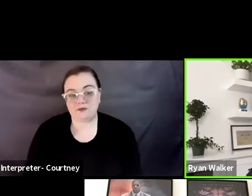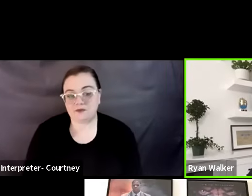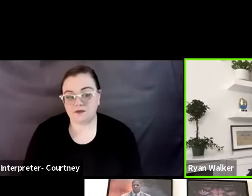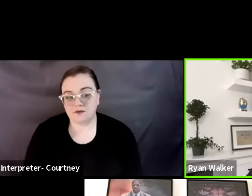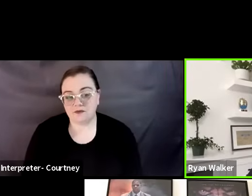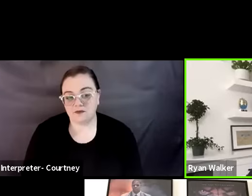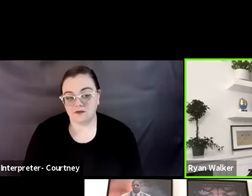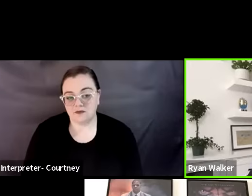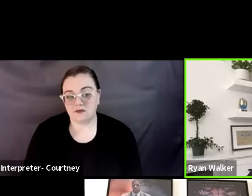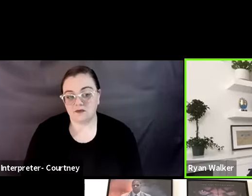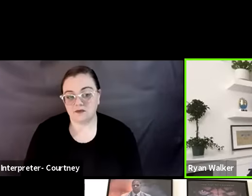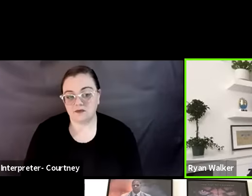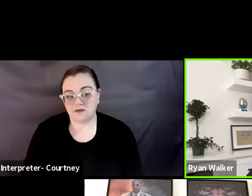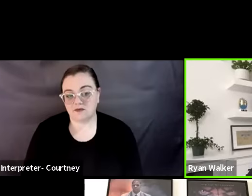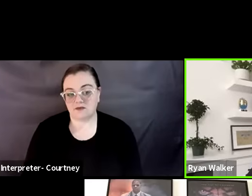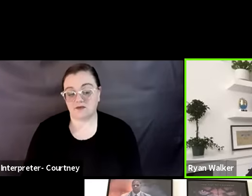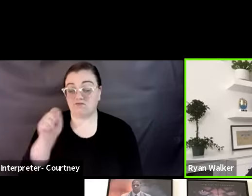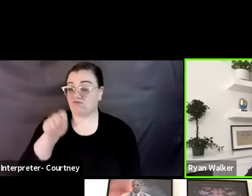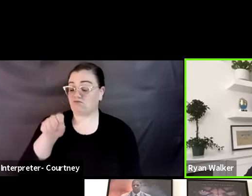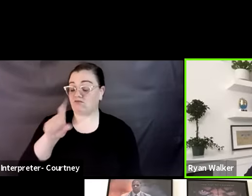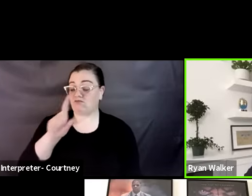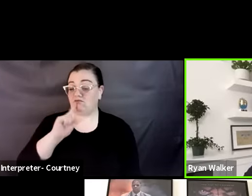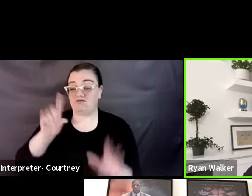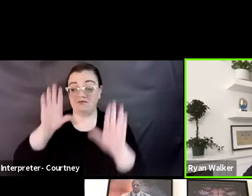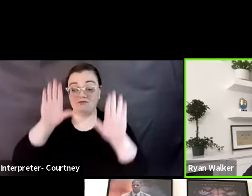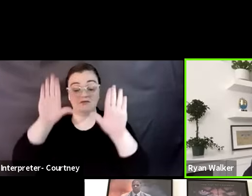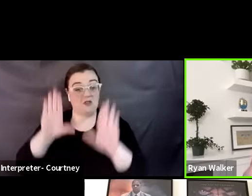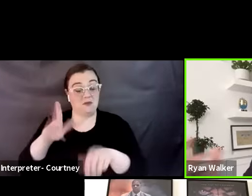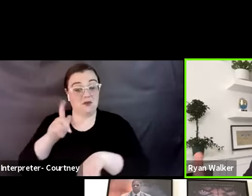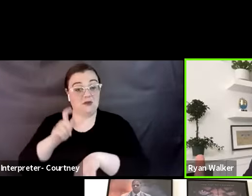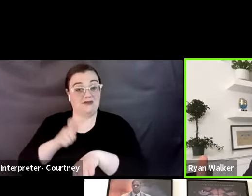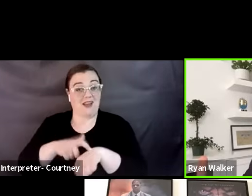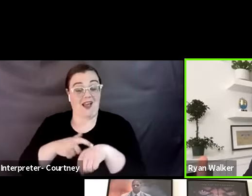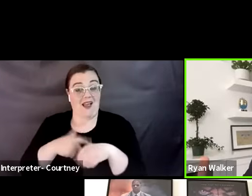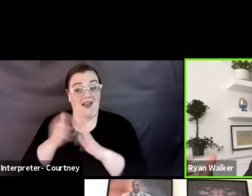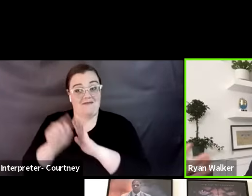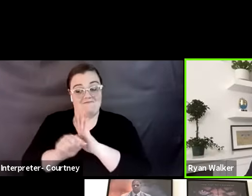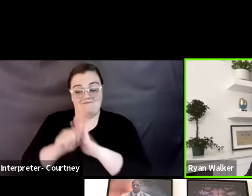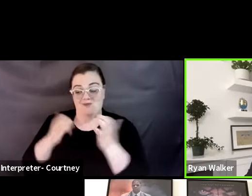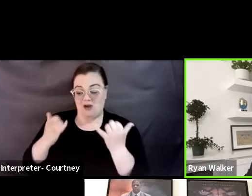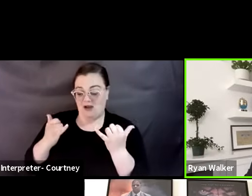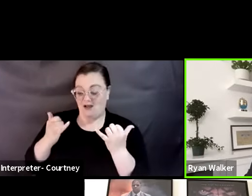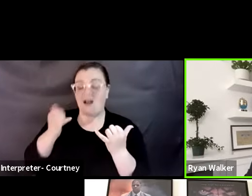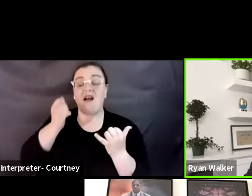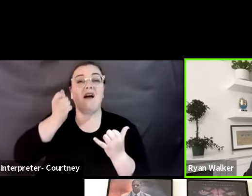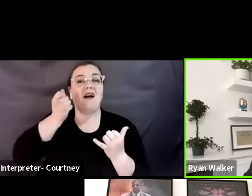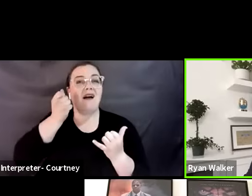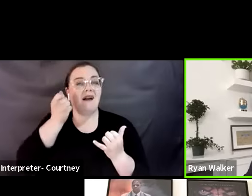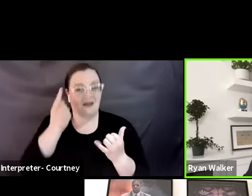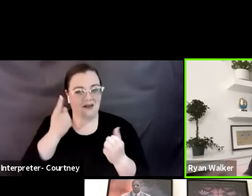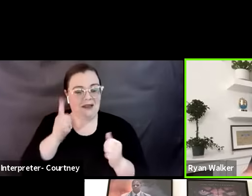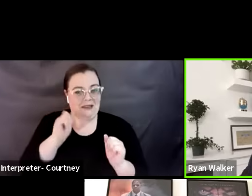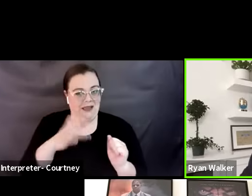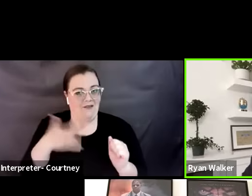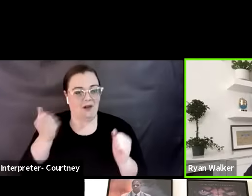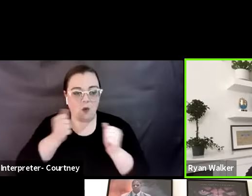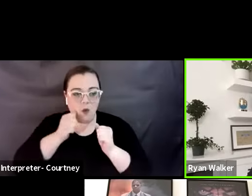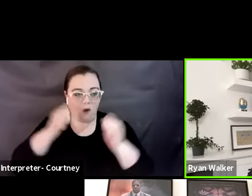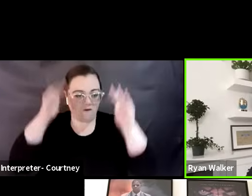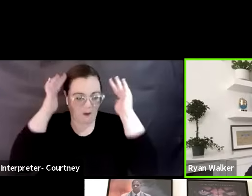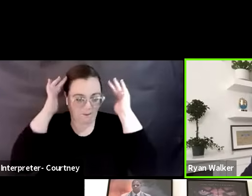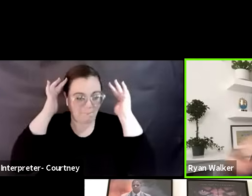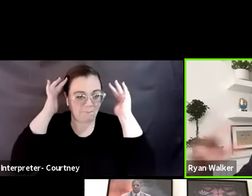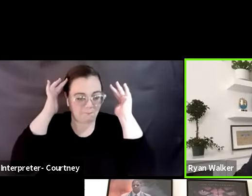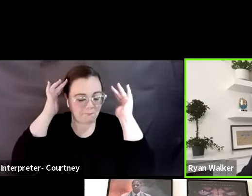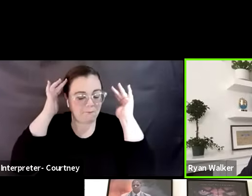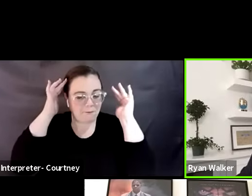Absolutely. Yeah, as mentioned, it's a phenomenal time and there's an immense amount of opportunity, but it can be overwhelming for many of those watching. Of